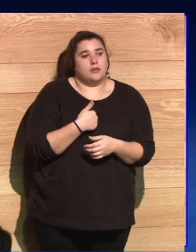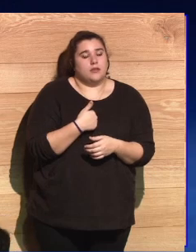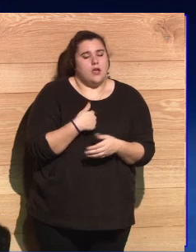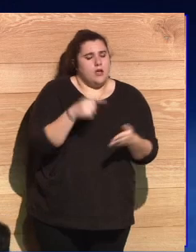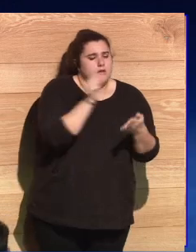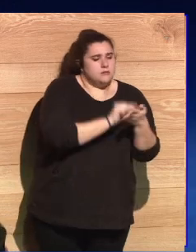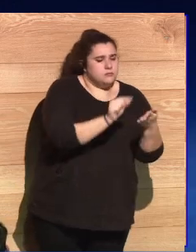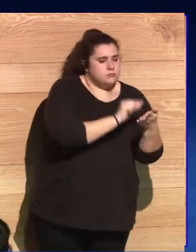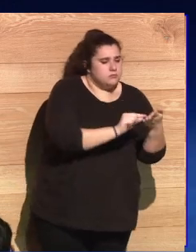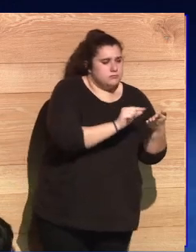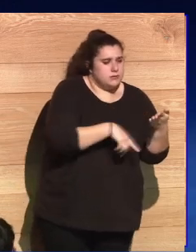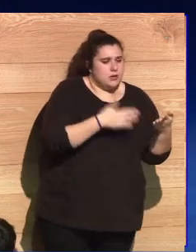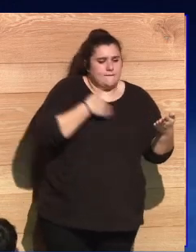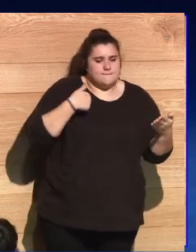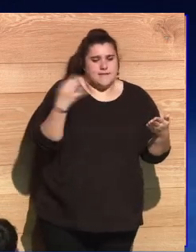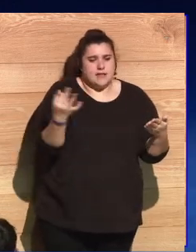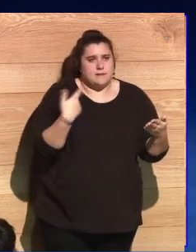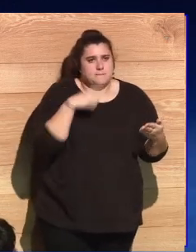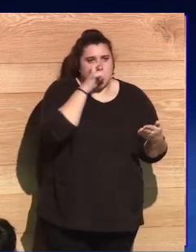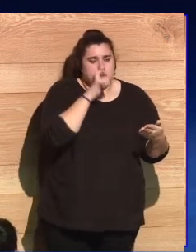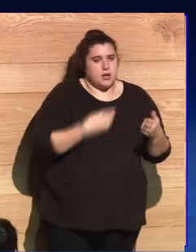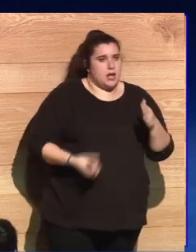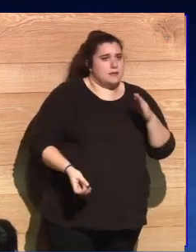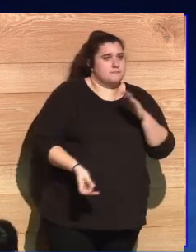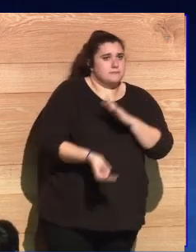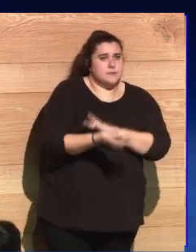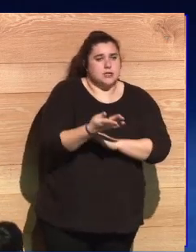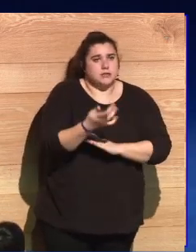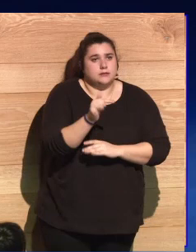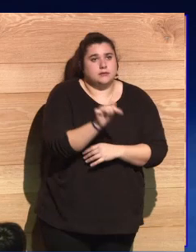but the influence was more